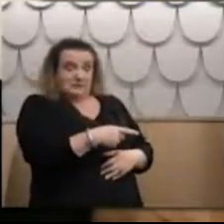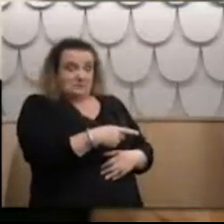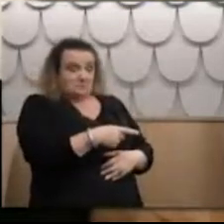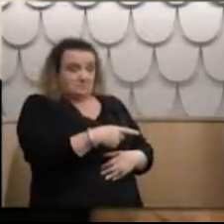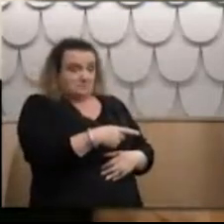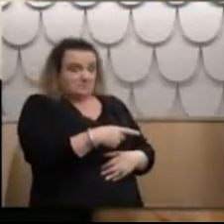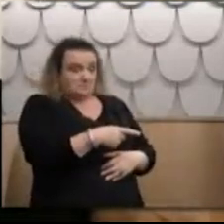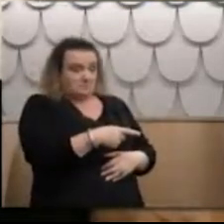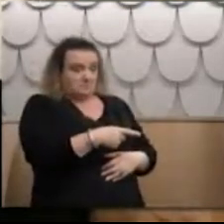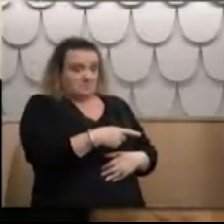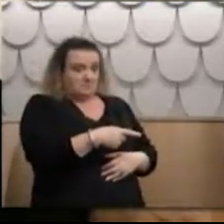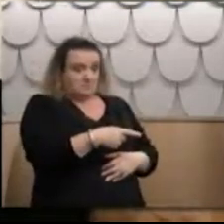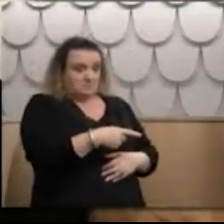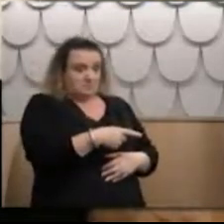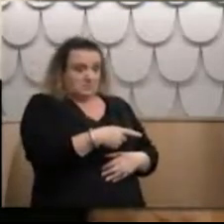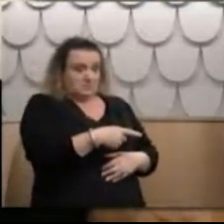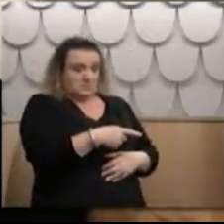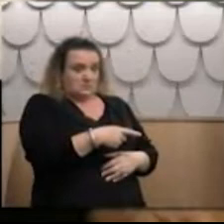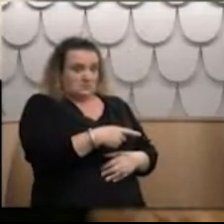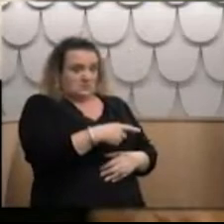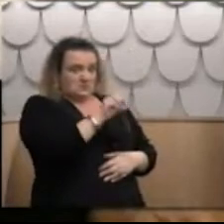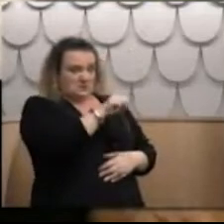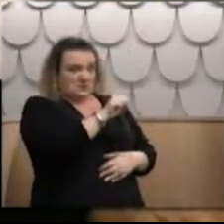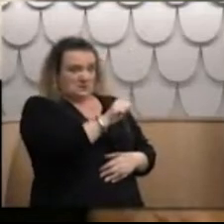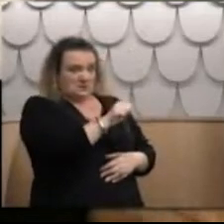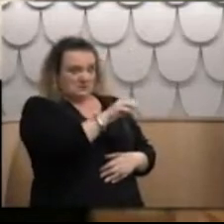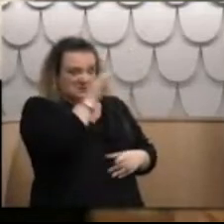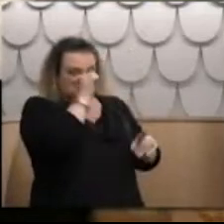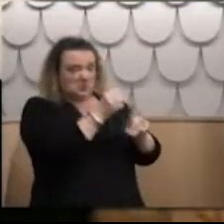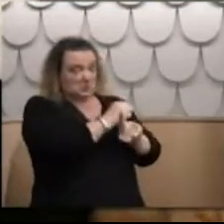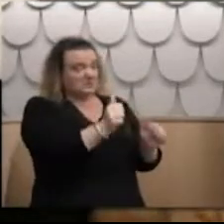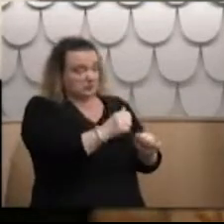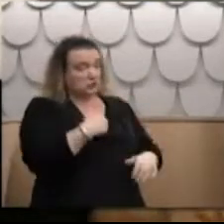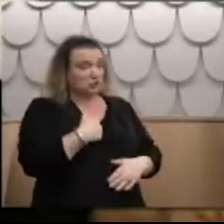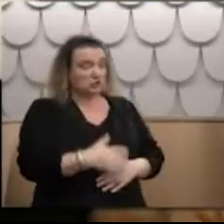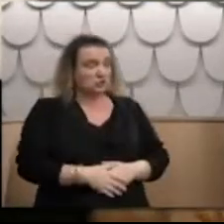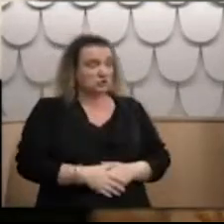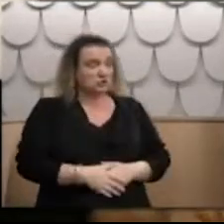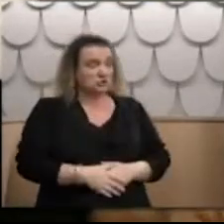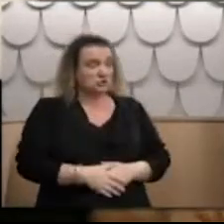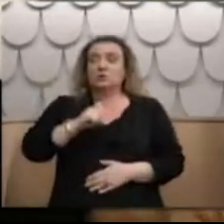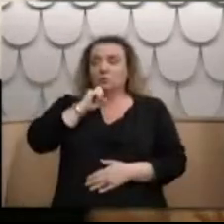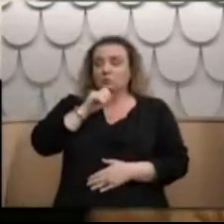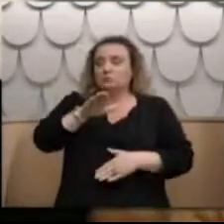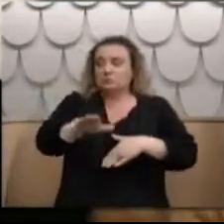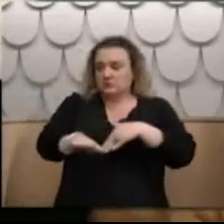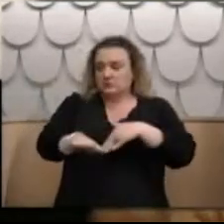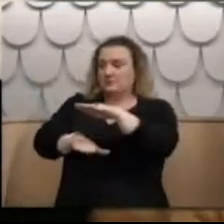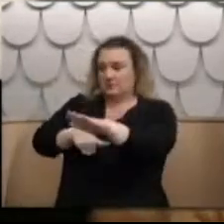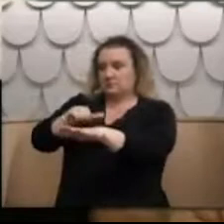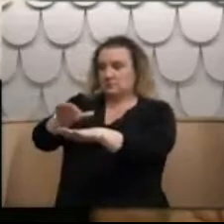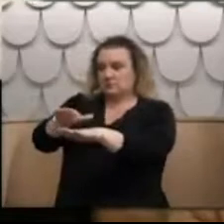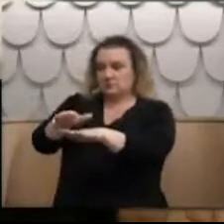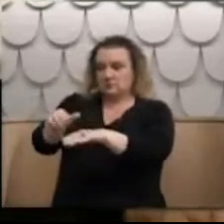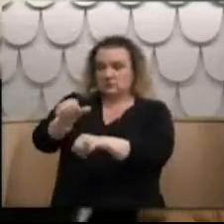we did have sex. I know this is really hard to talk about, Donald, so I'm going to take you slowly through it. Yeah. I just want to